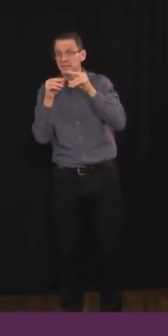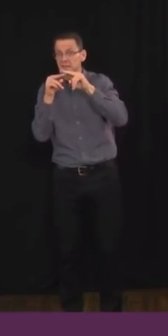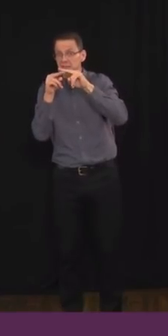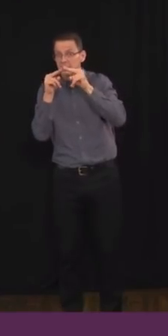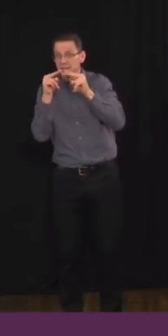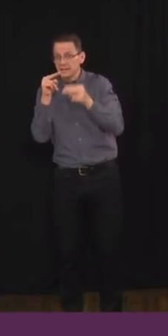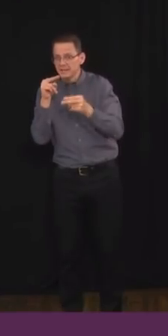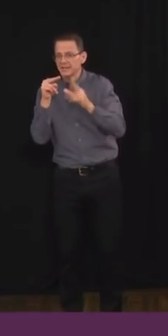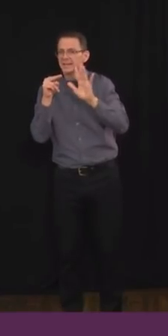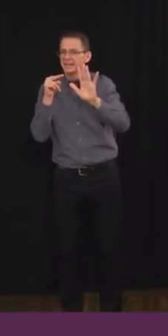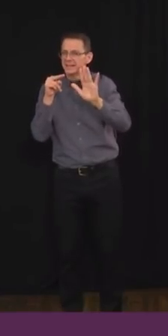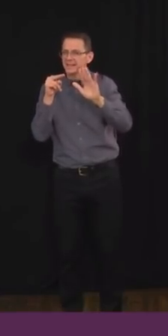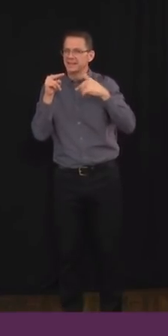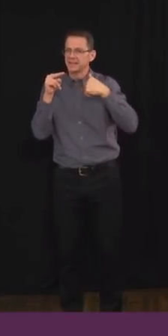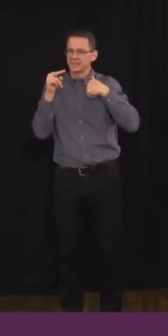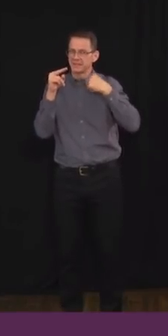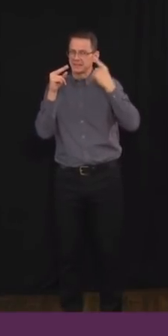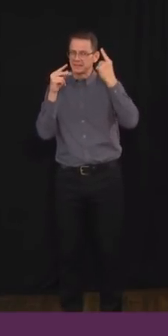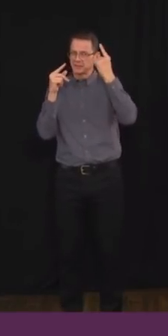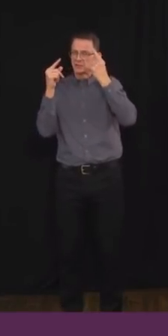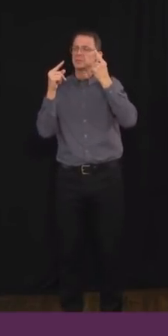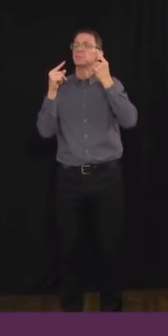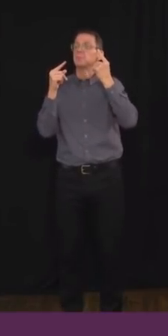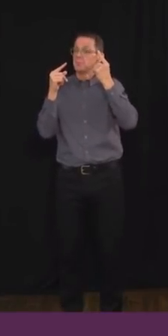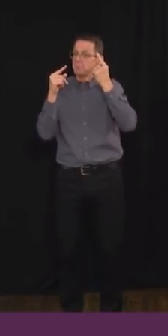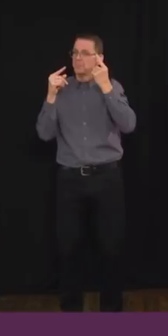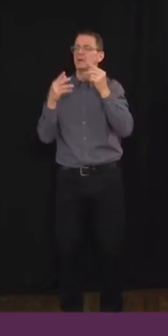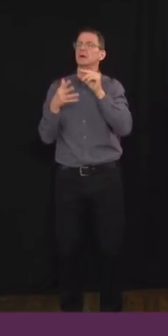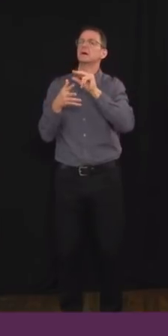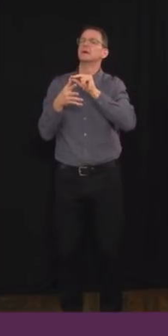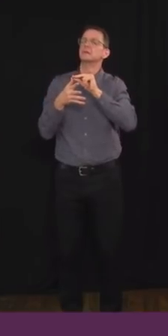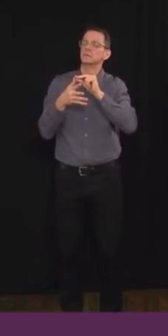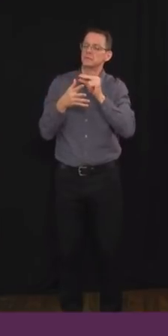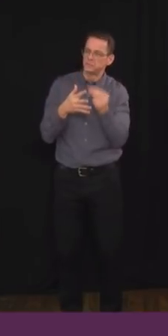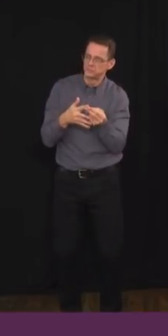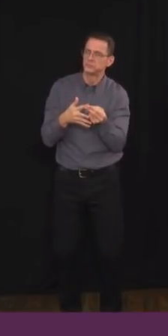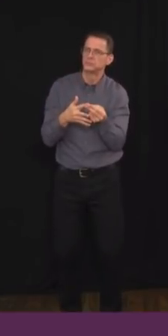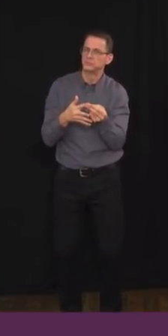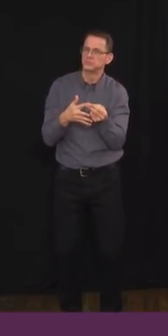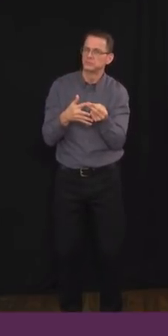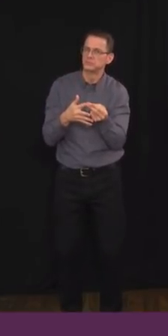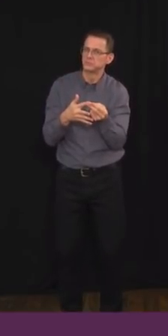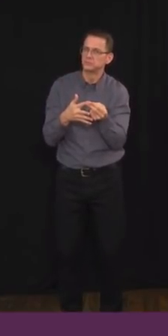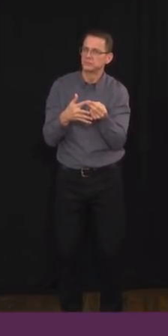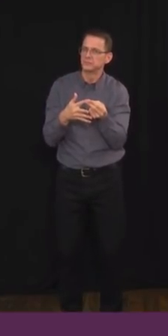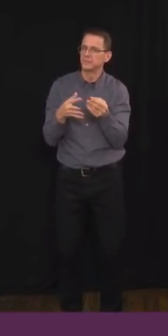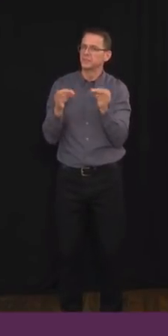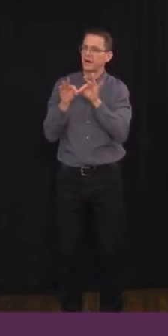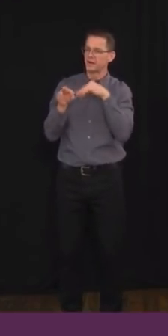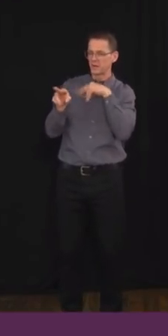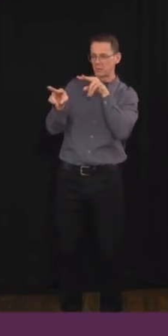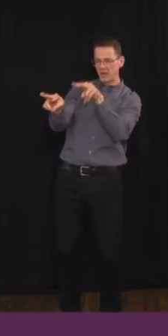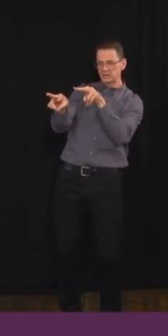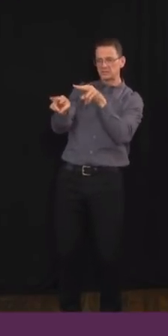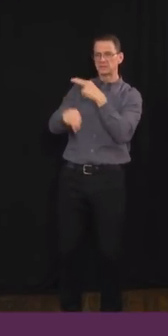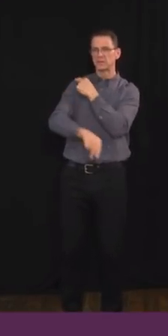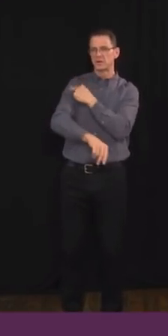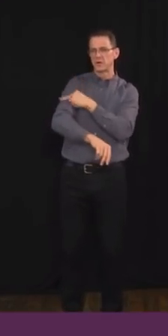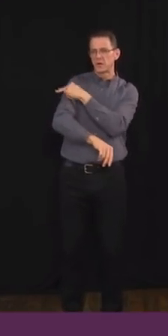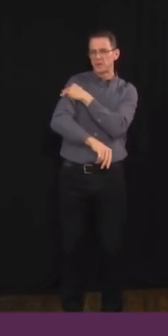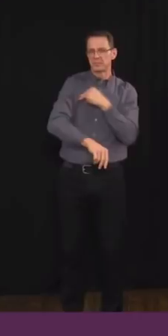the hospitalization benchmarks will be the primary factor, but we'll obviously have to look at